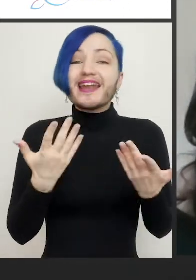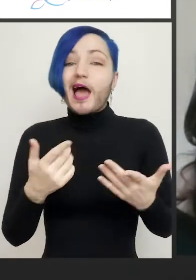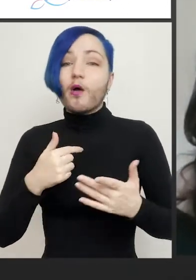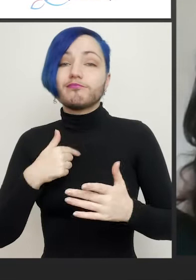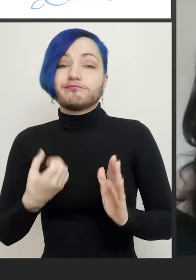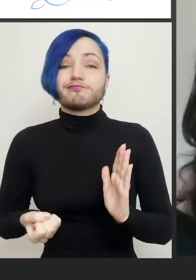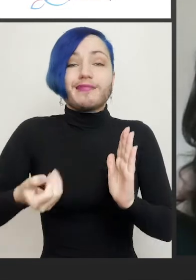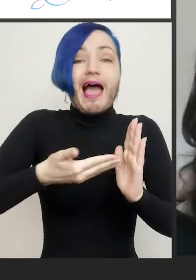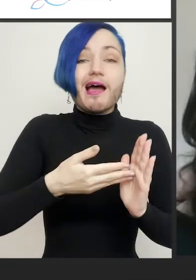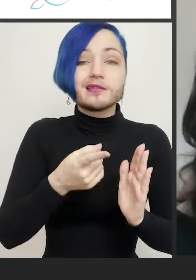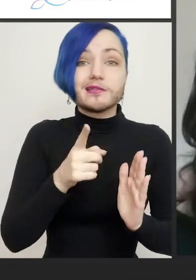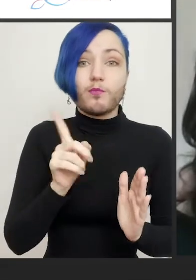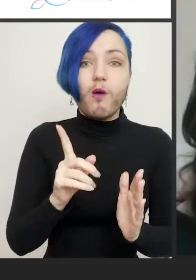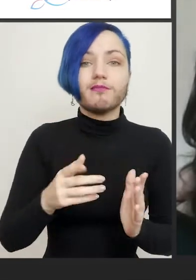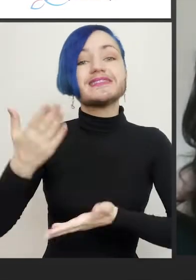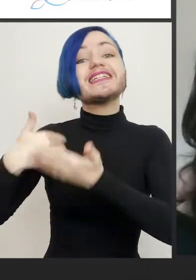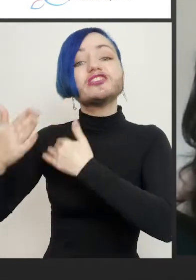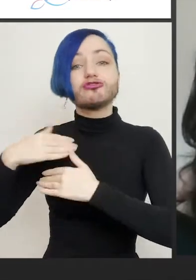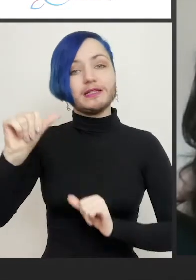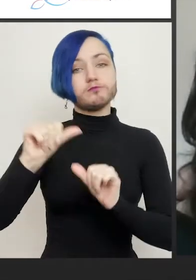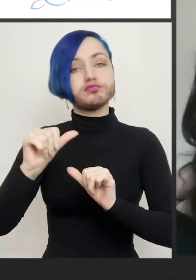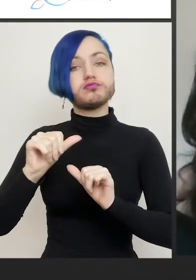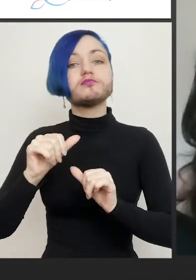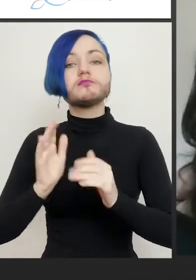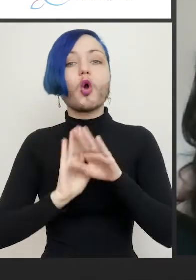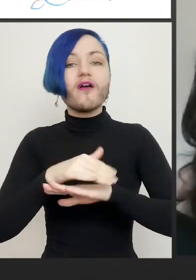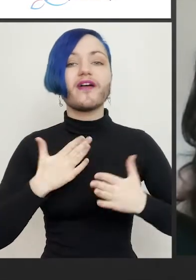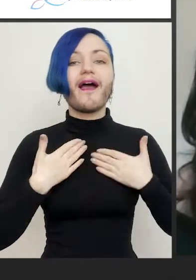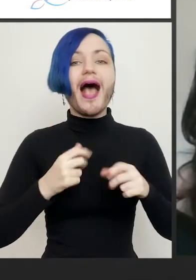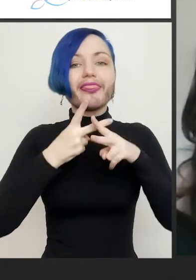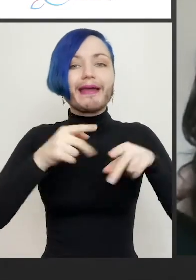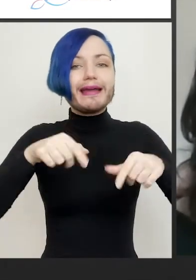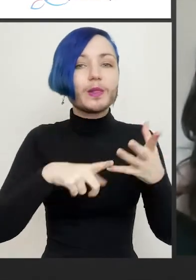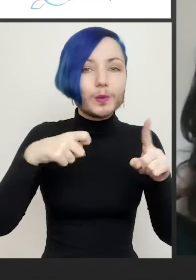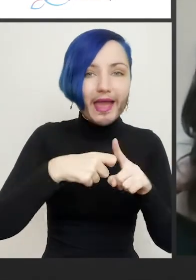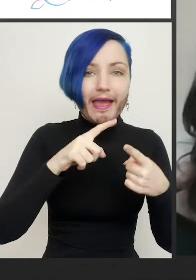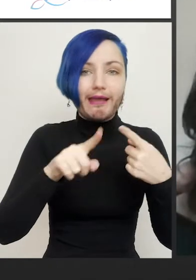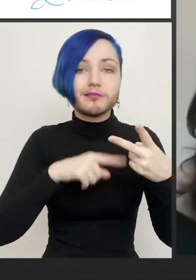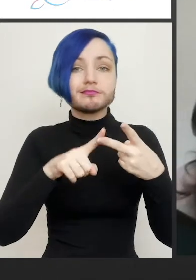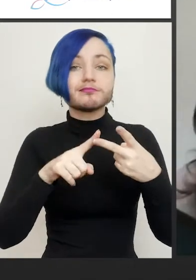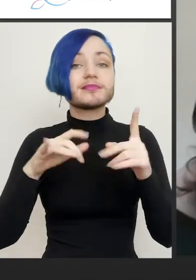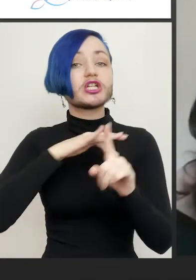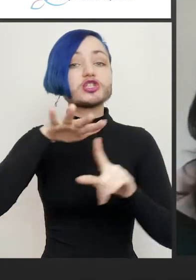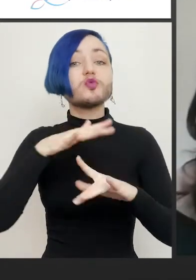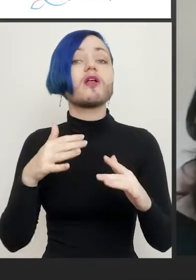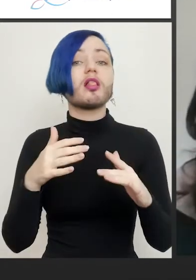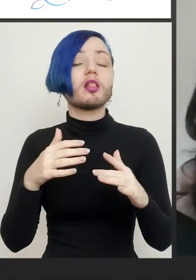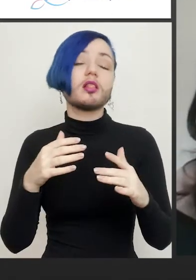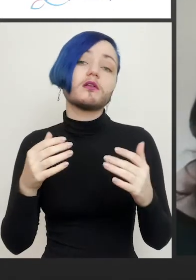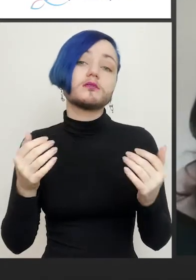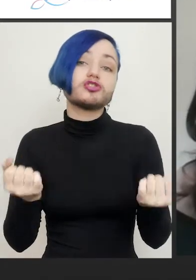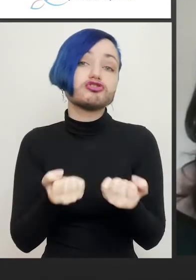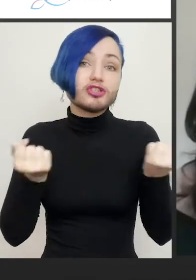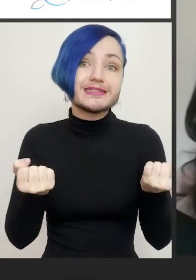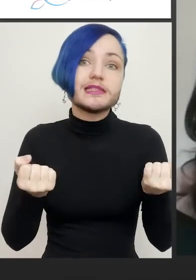with a potted history of healthcare in the UK, but also about social justice. So I talk about